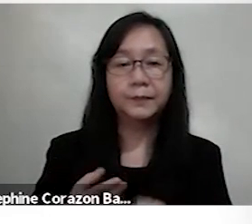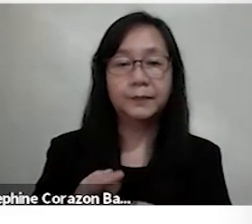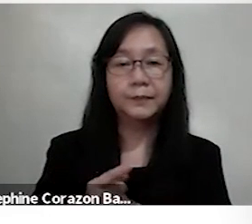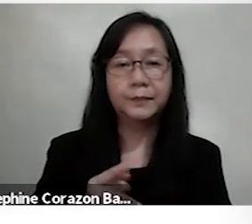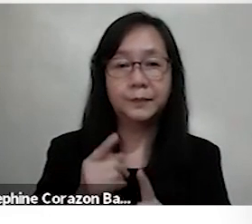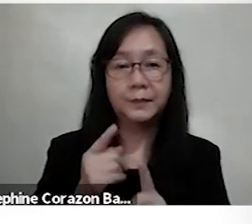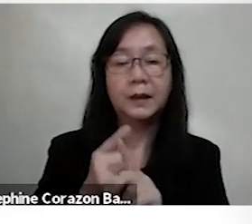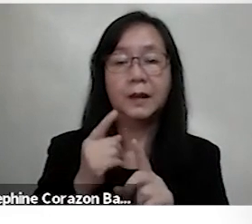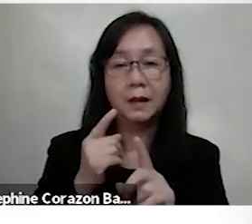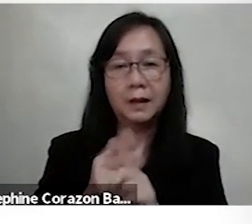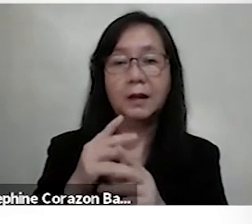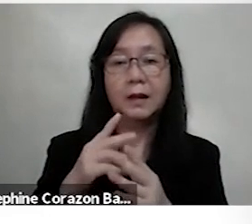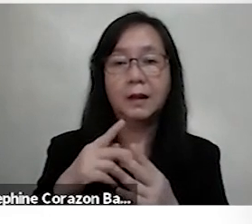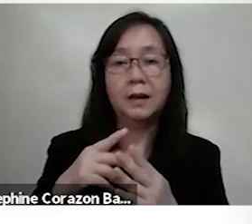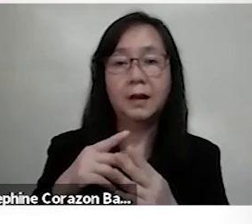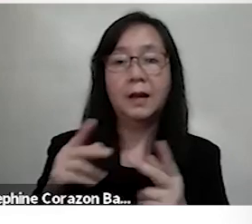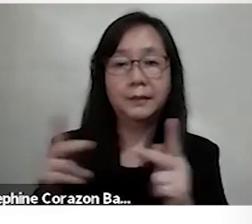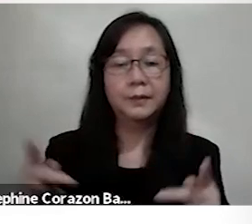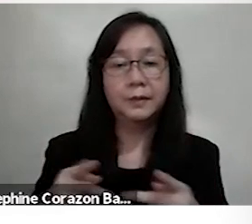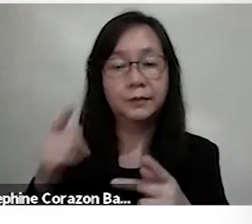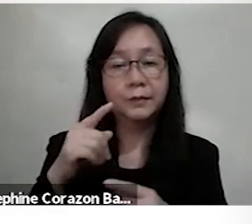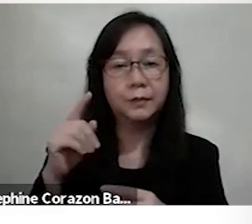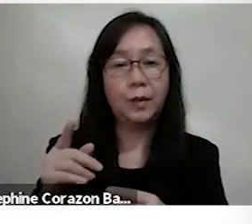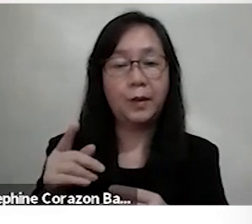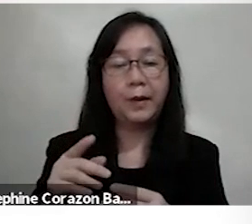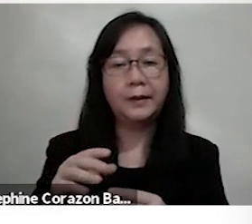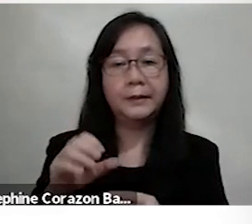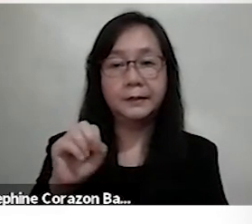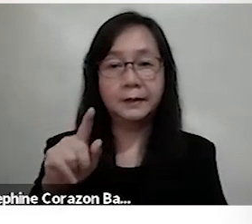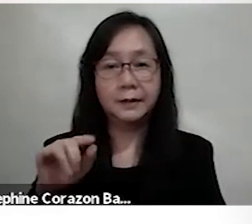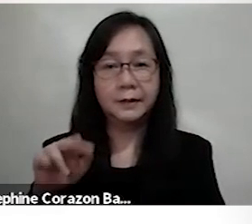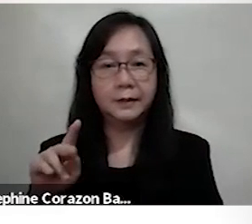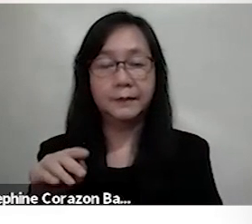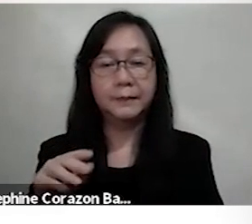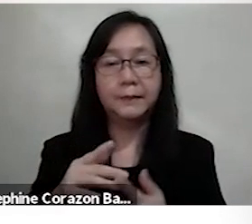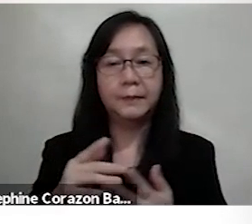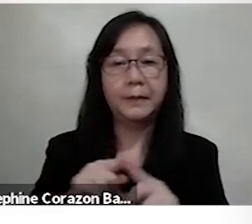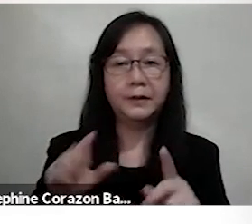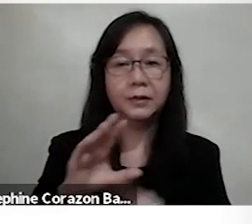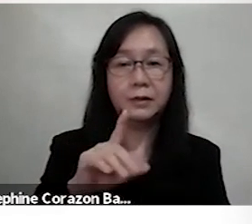the final concluding observation from the committee, we say